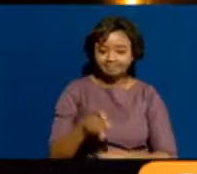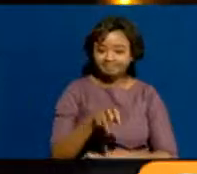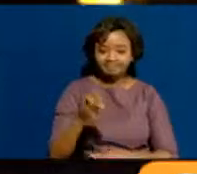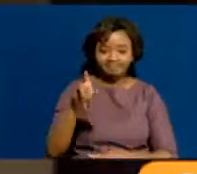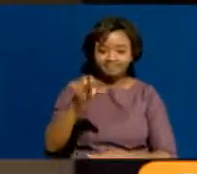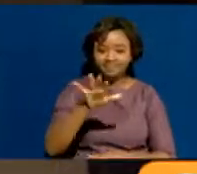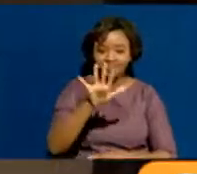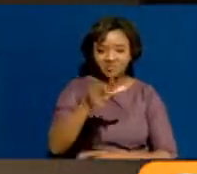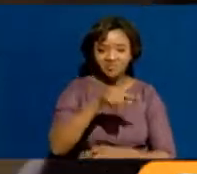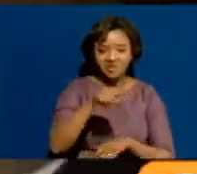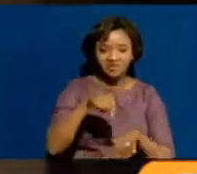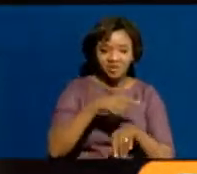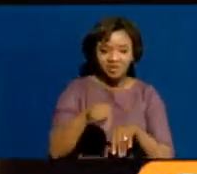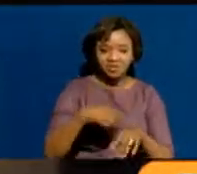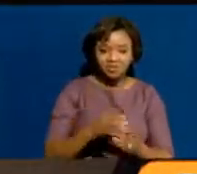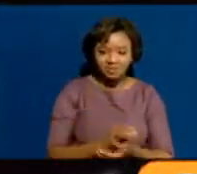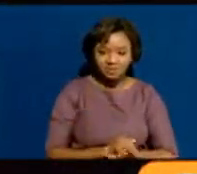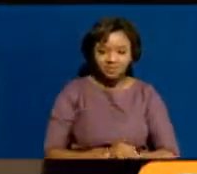the mountain.